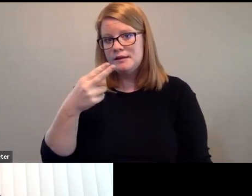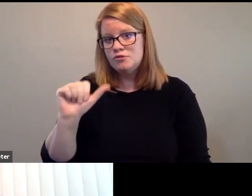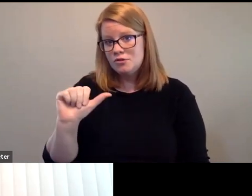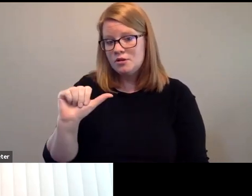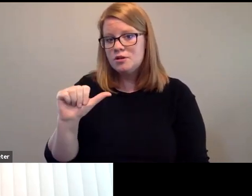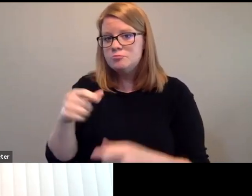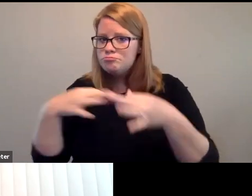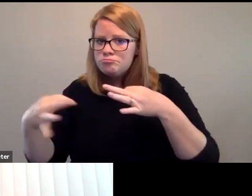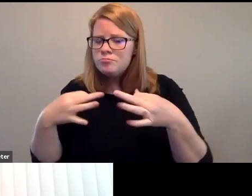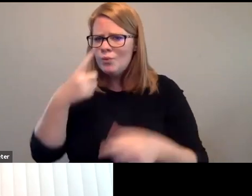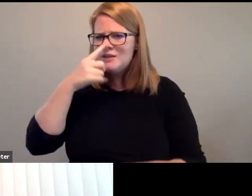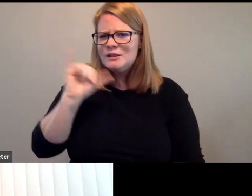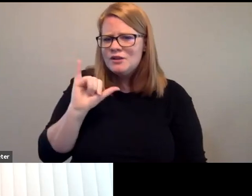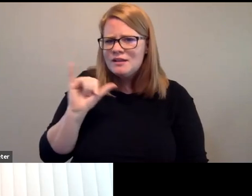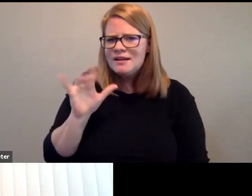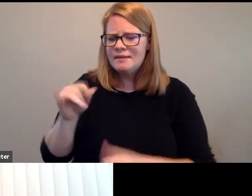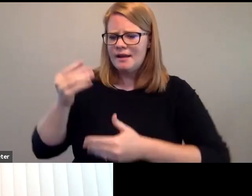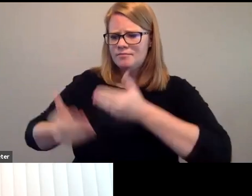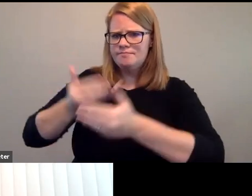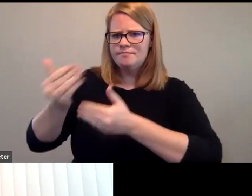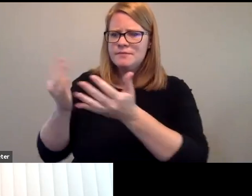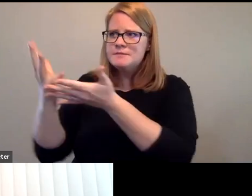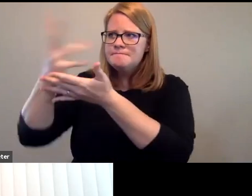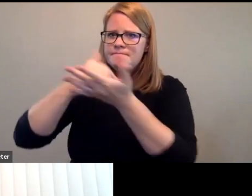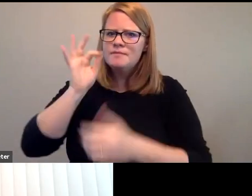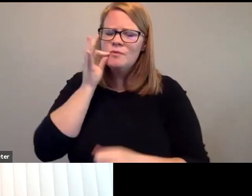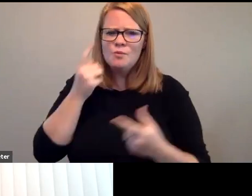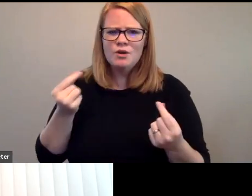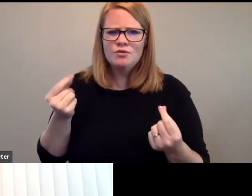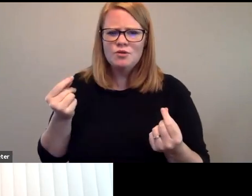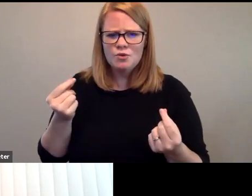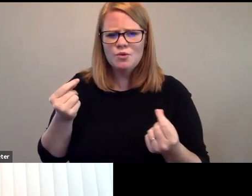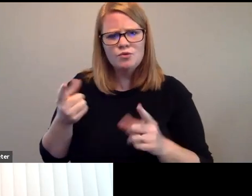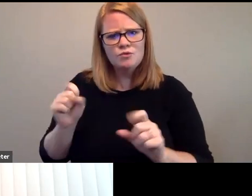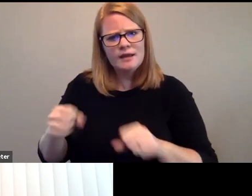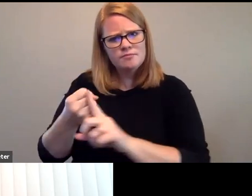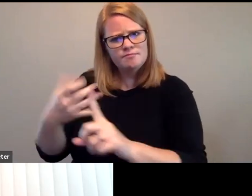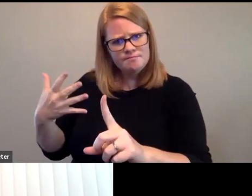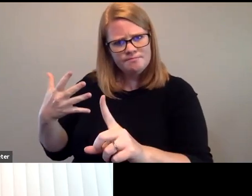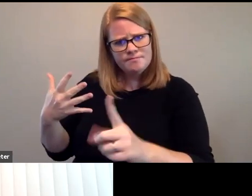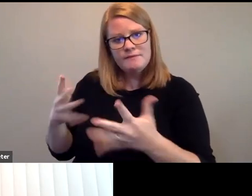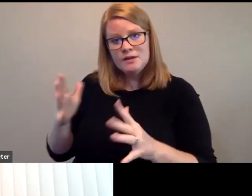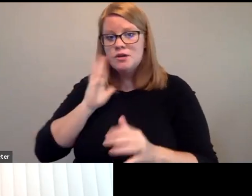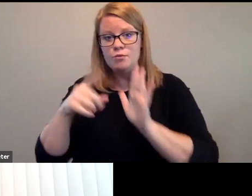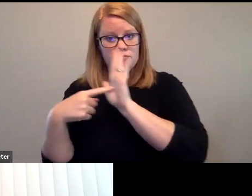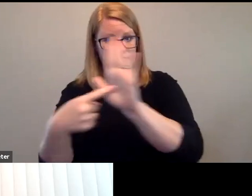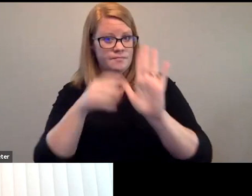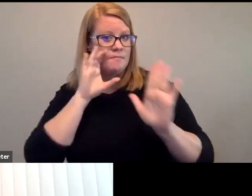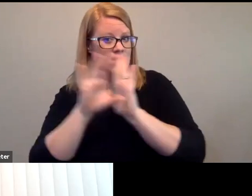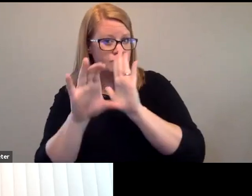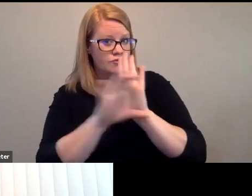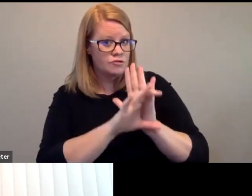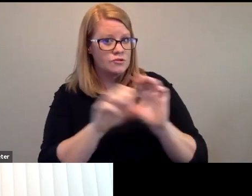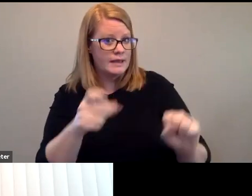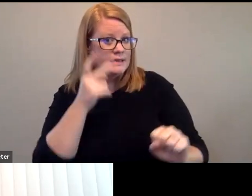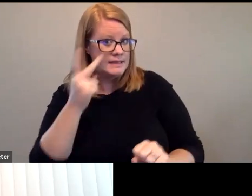that happens? And, you know, I'll let you talk a little bit about that, and then maybe we can show some photographs too.